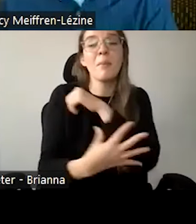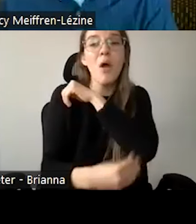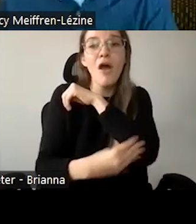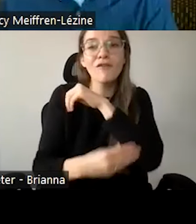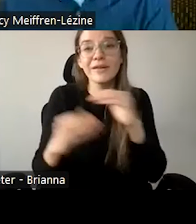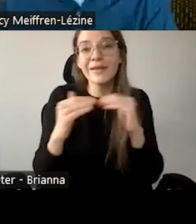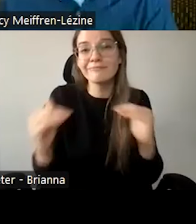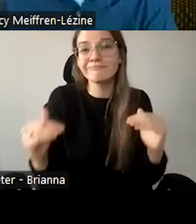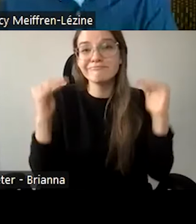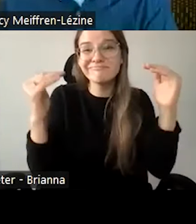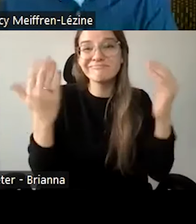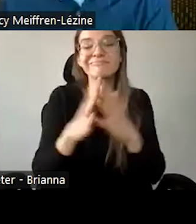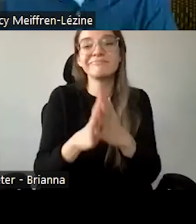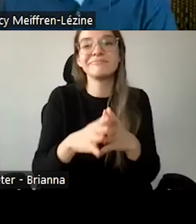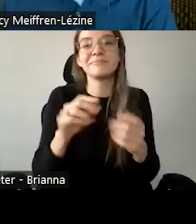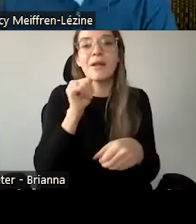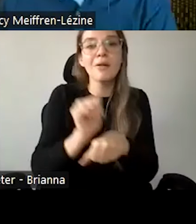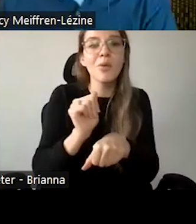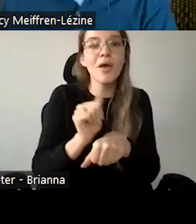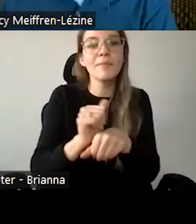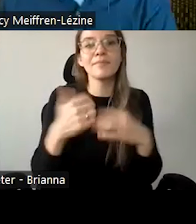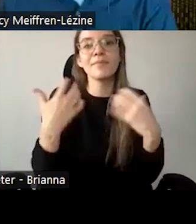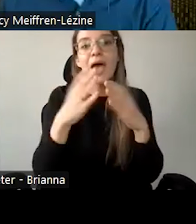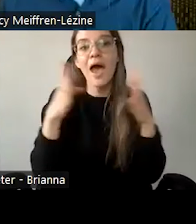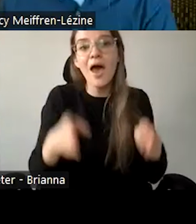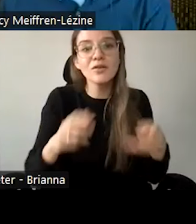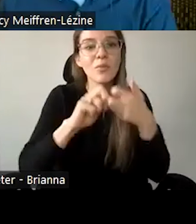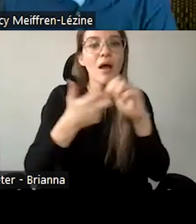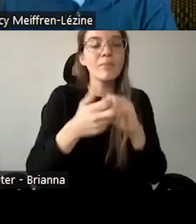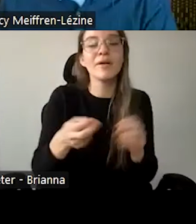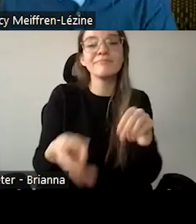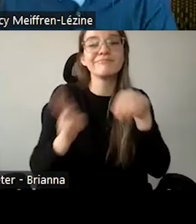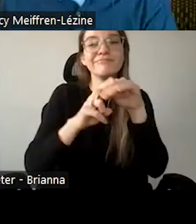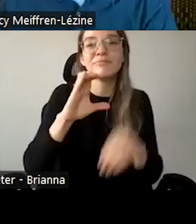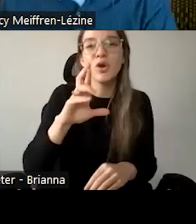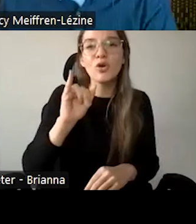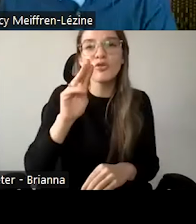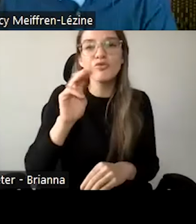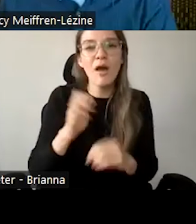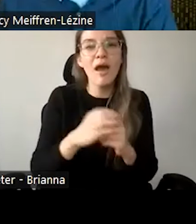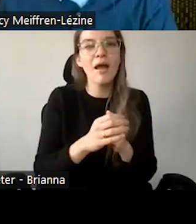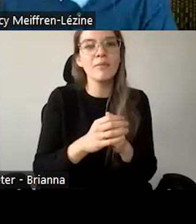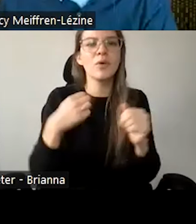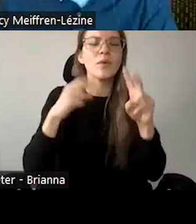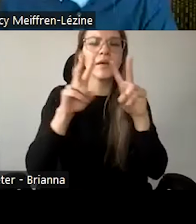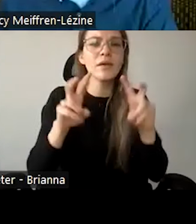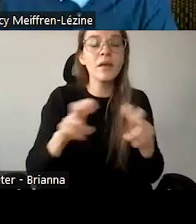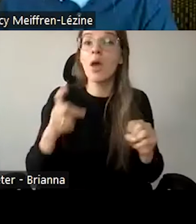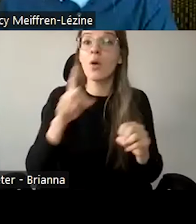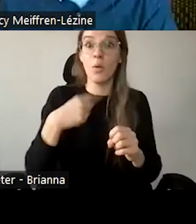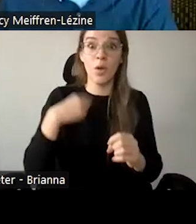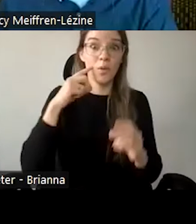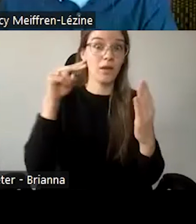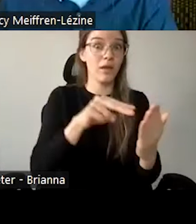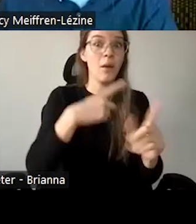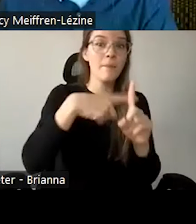unemployment, housing problems, crime, and we keep going down towards groups, either positive or negative. So